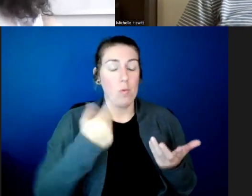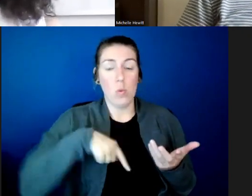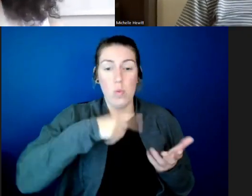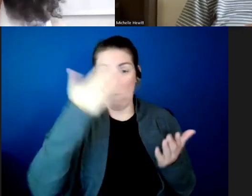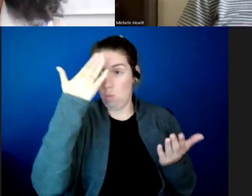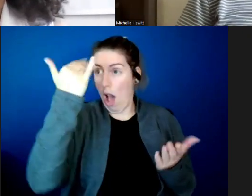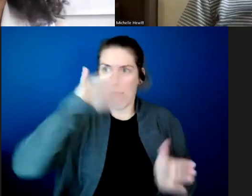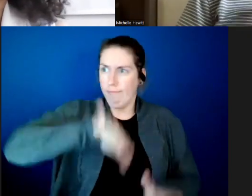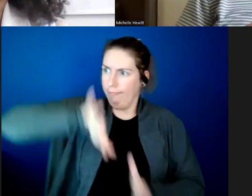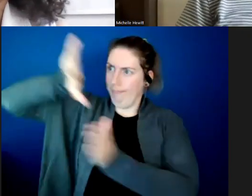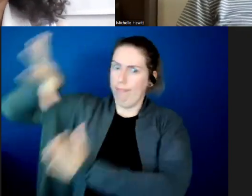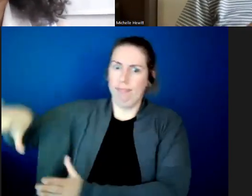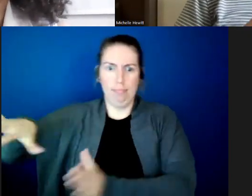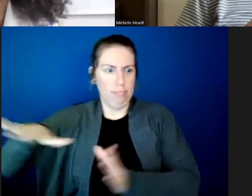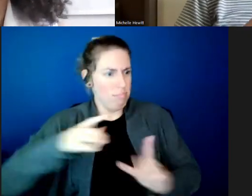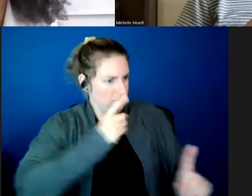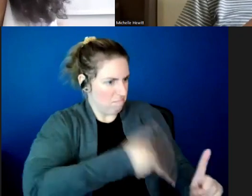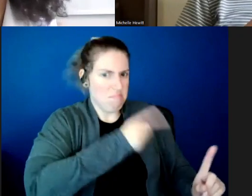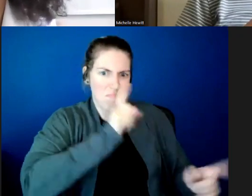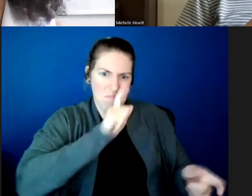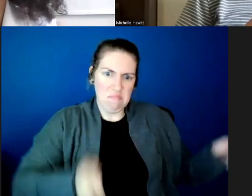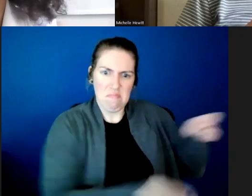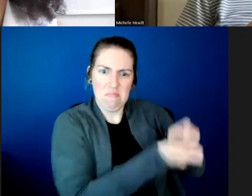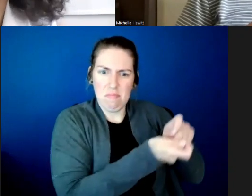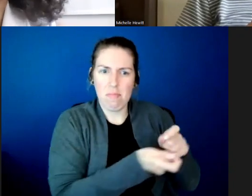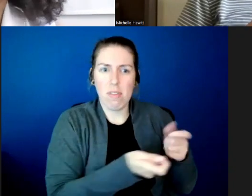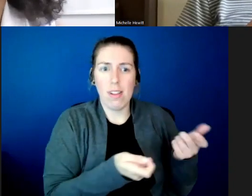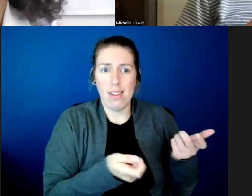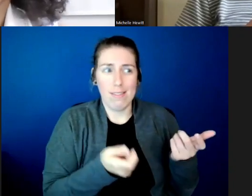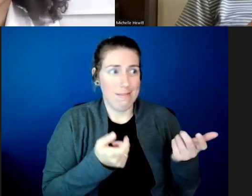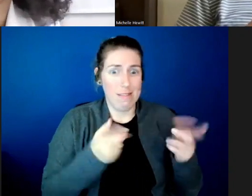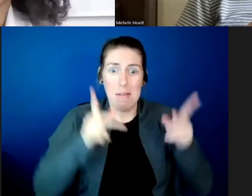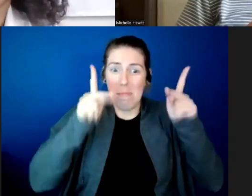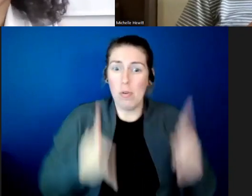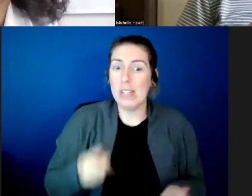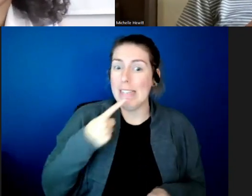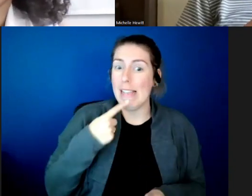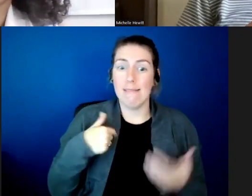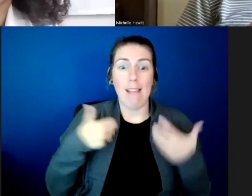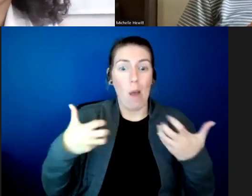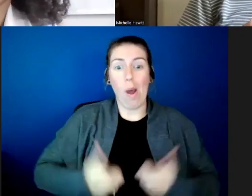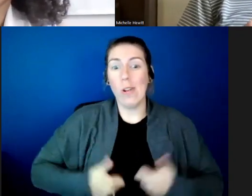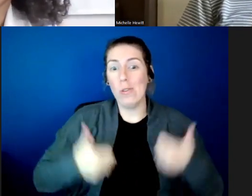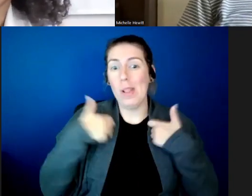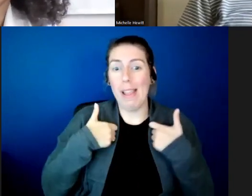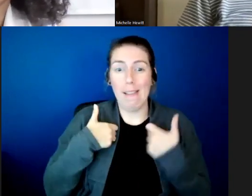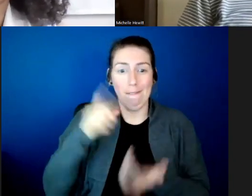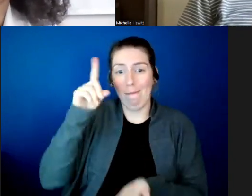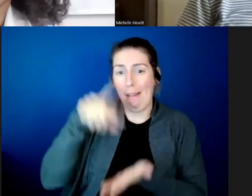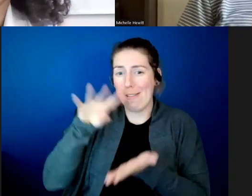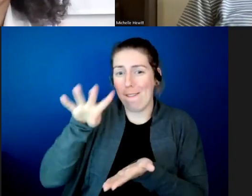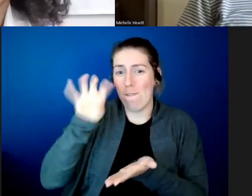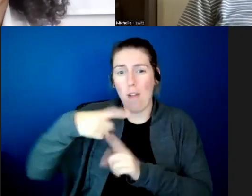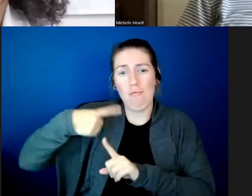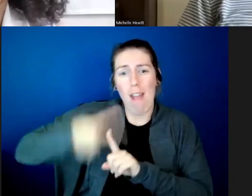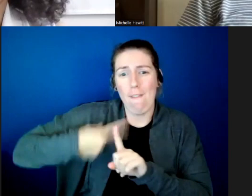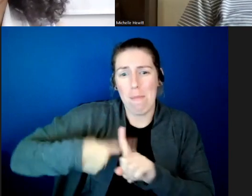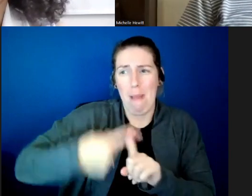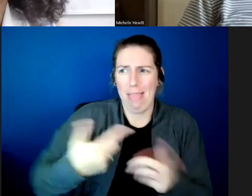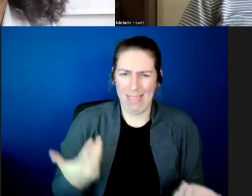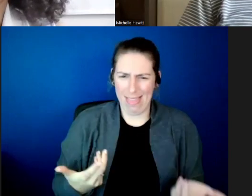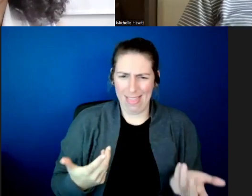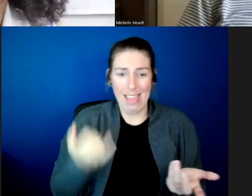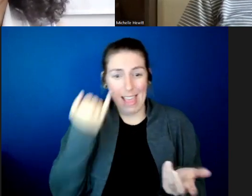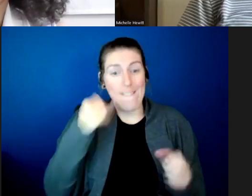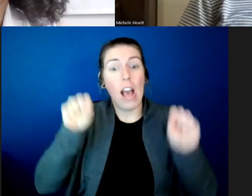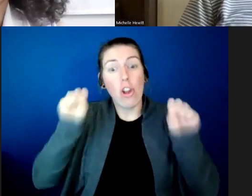somebody thinks, gee, I really want to live on $1,400 a month, right? If you have the capacity to earn more than that,